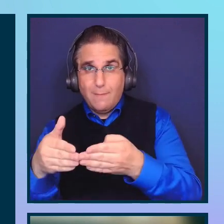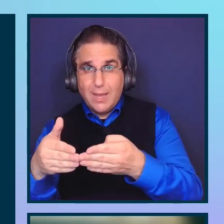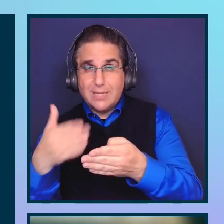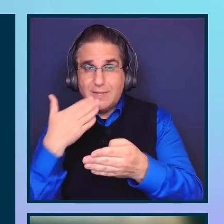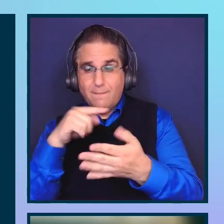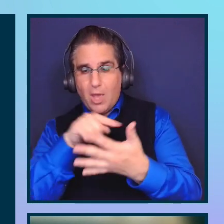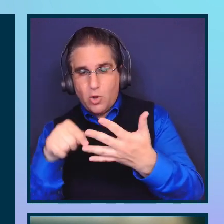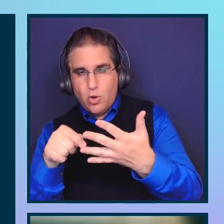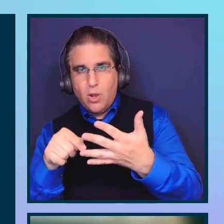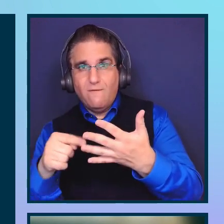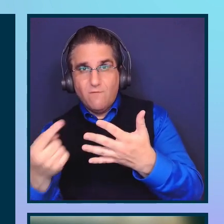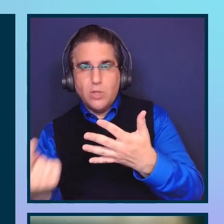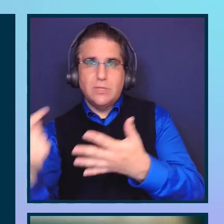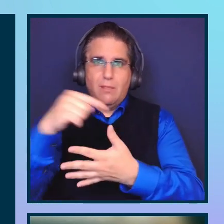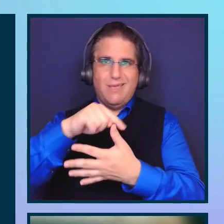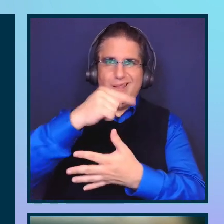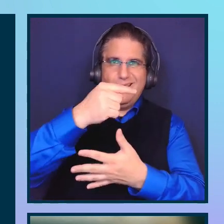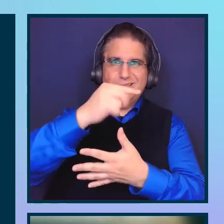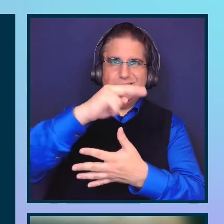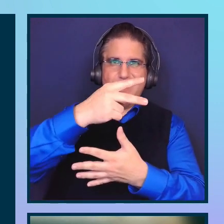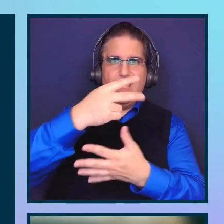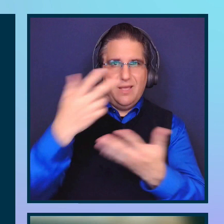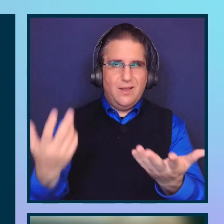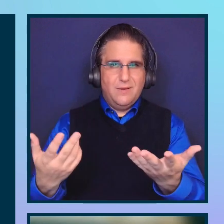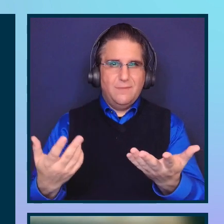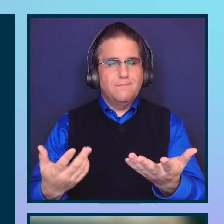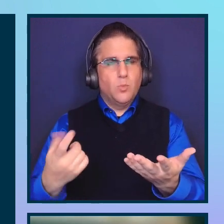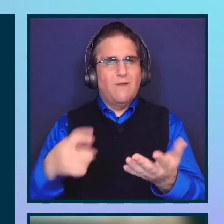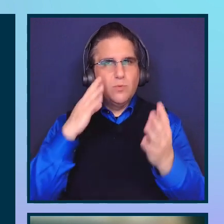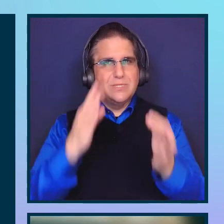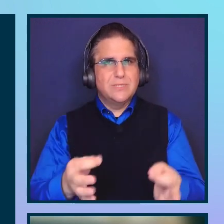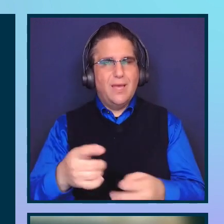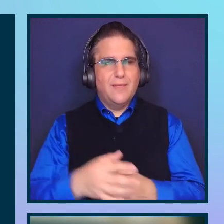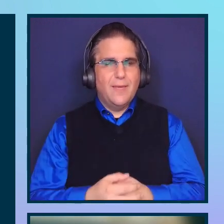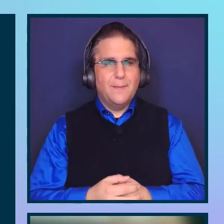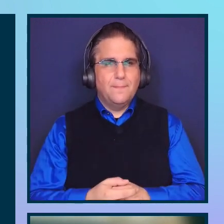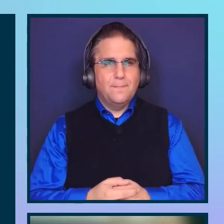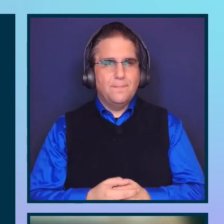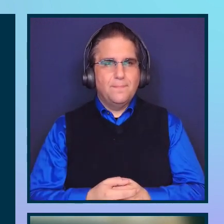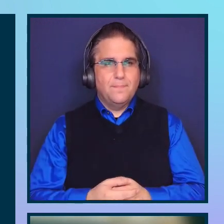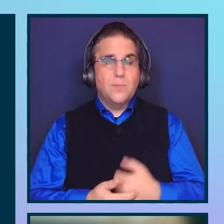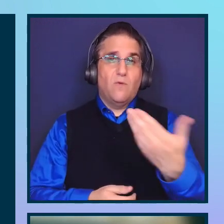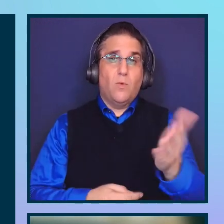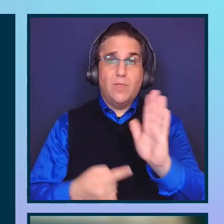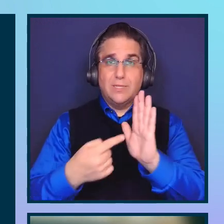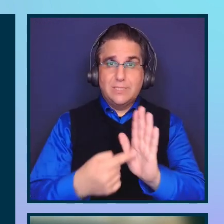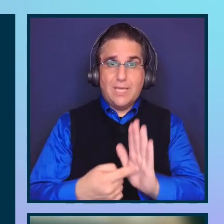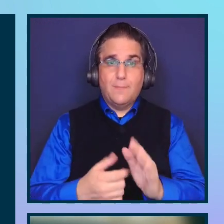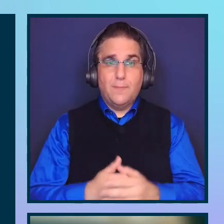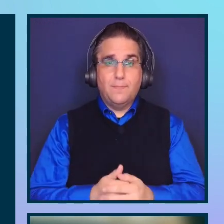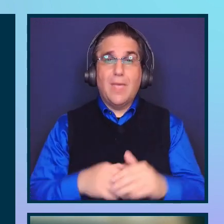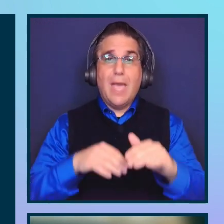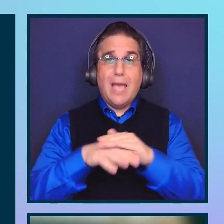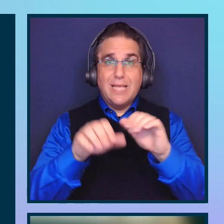in mind when deciding to use this. So in this example, accessibility